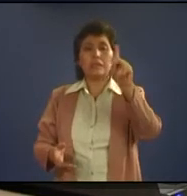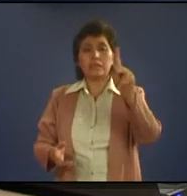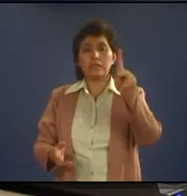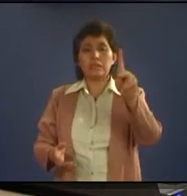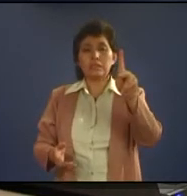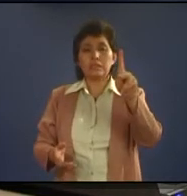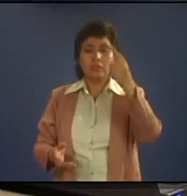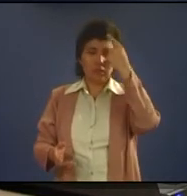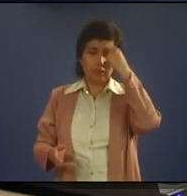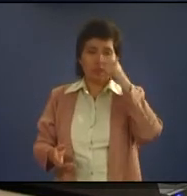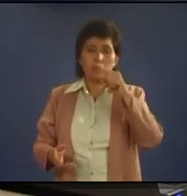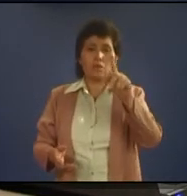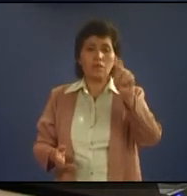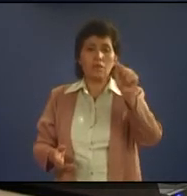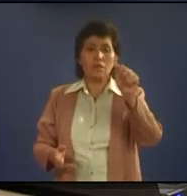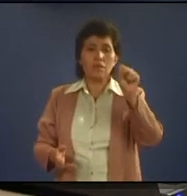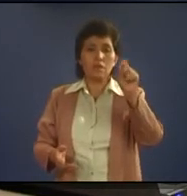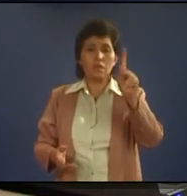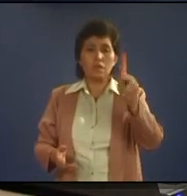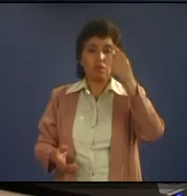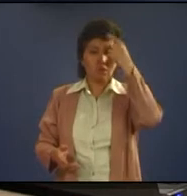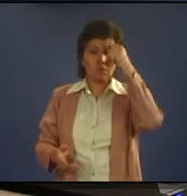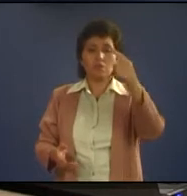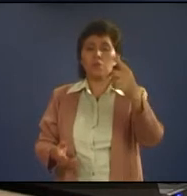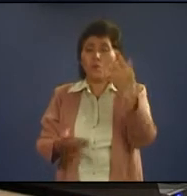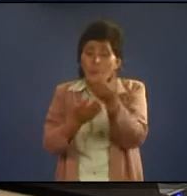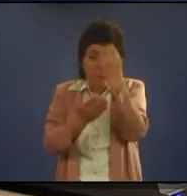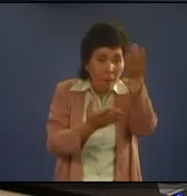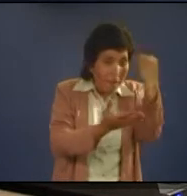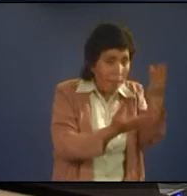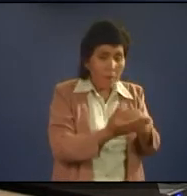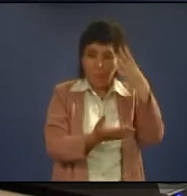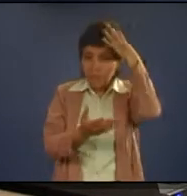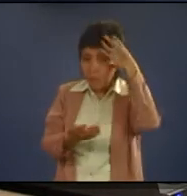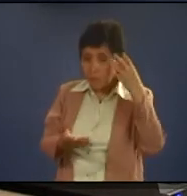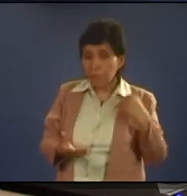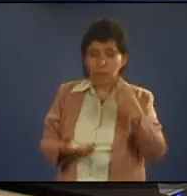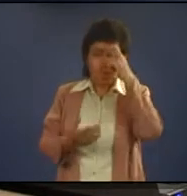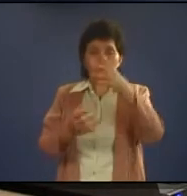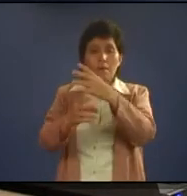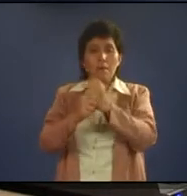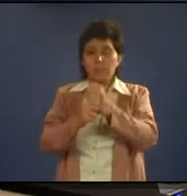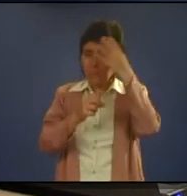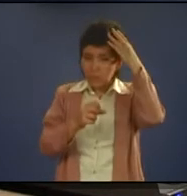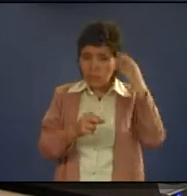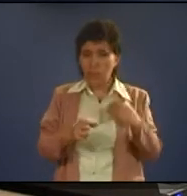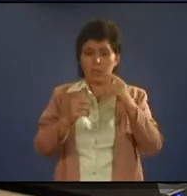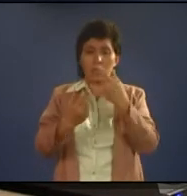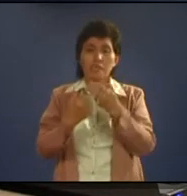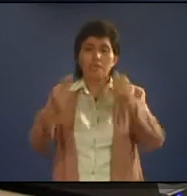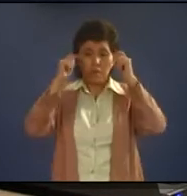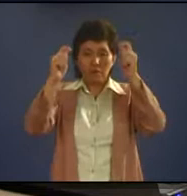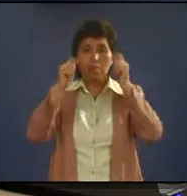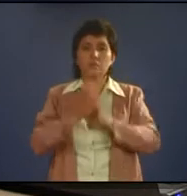is to gain more knowledge along the way in the tutorial. Yep. Task-oriented is also more